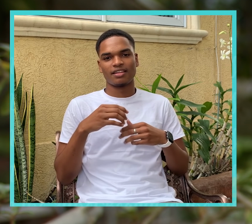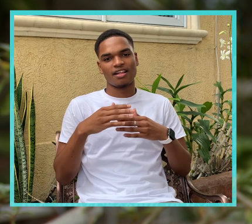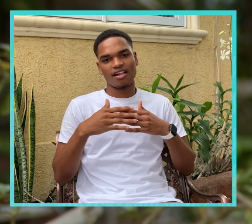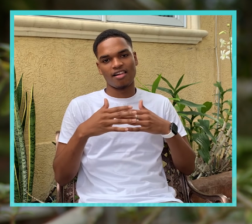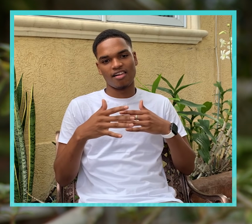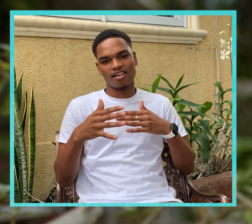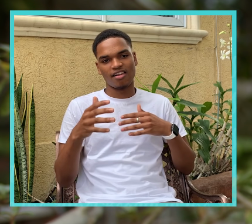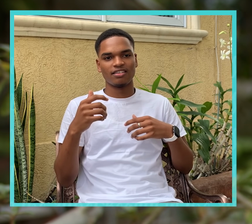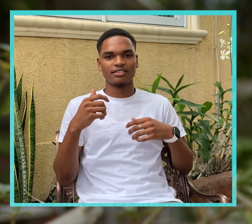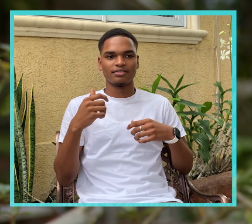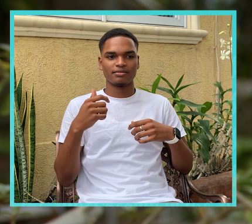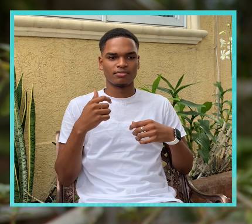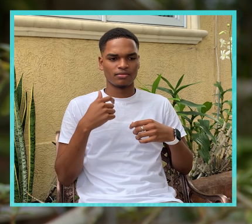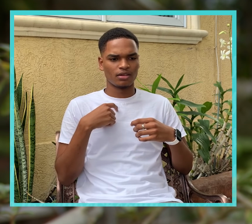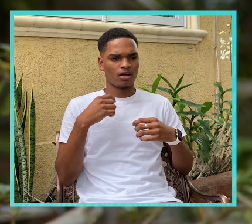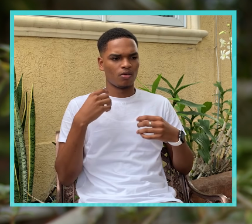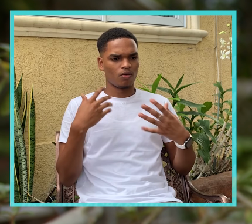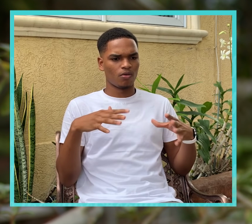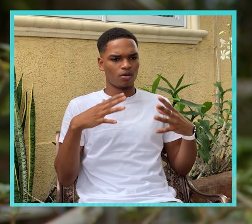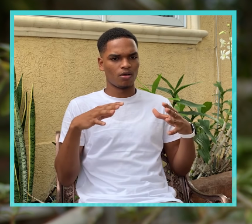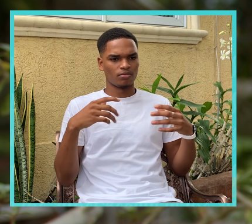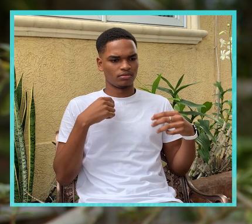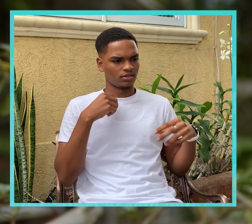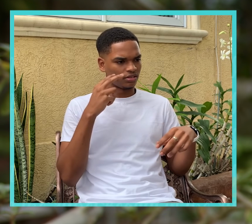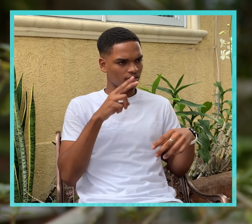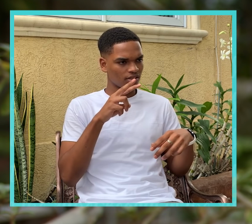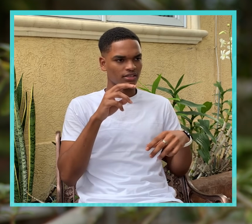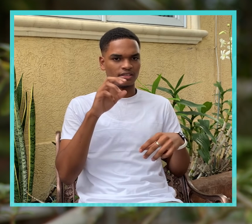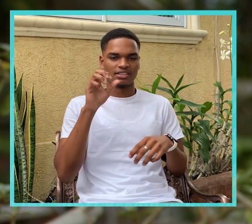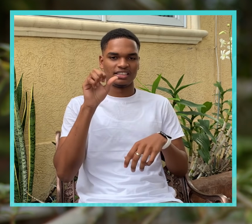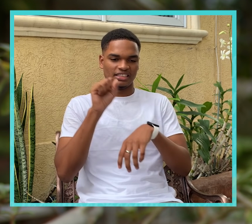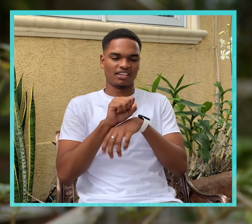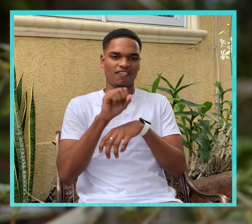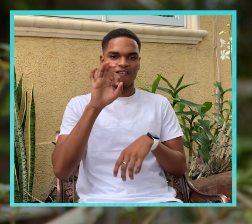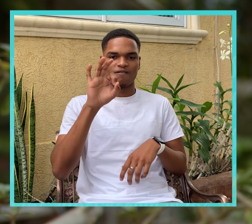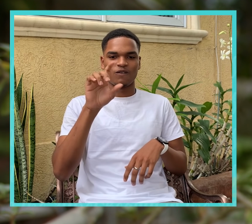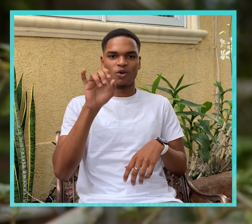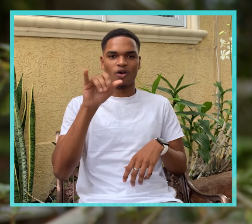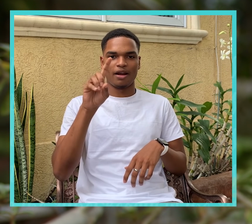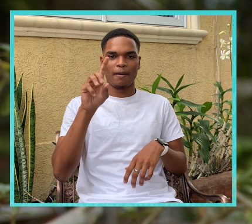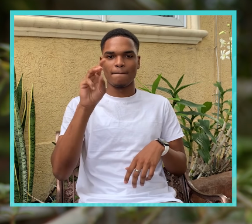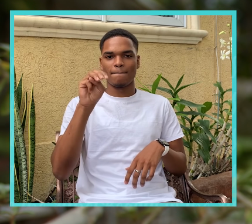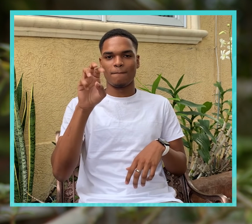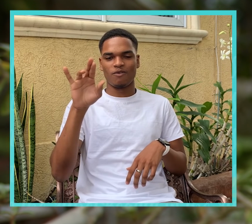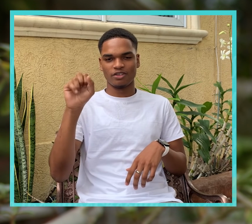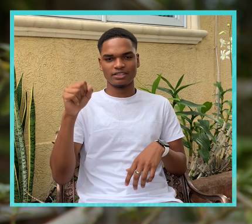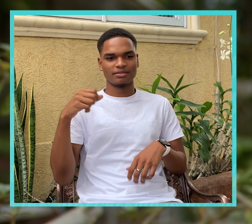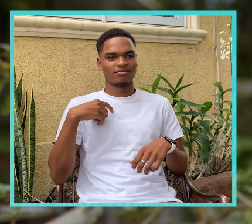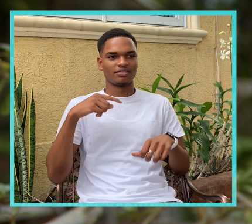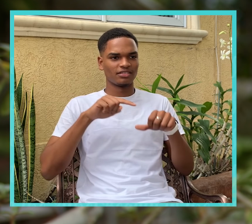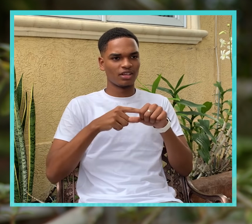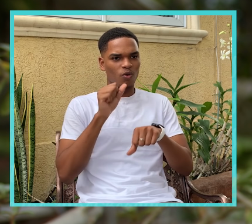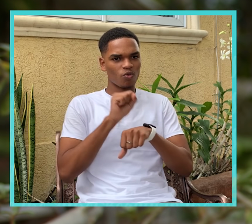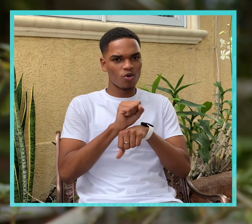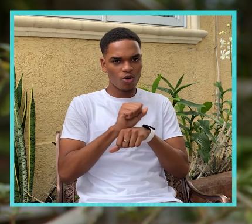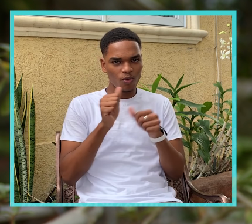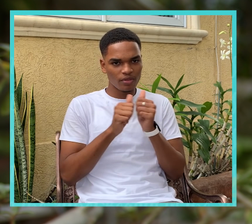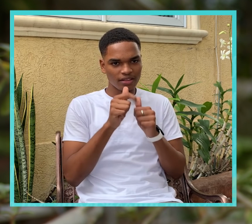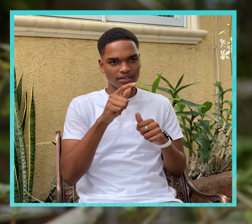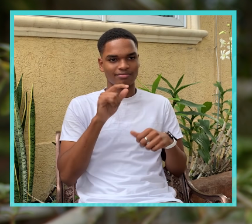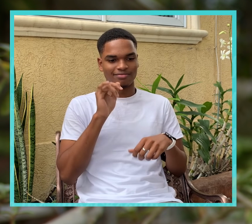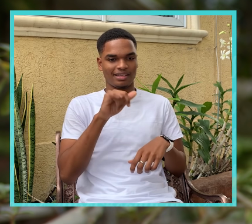Then, got exposed to Senator Floyd Morris. I don't know if you know him. And started working with him. He became